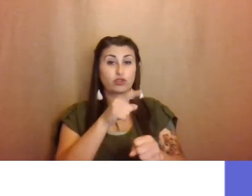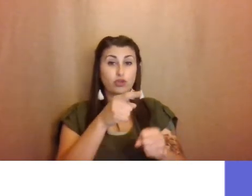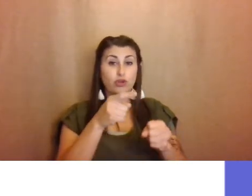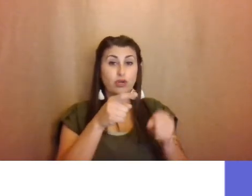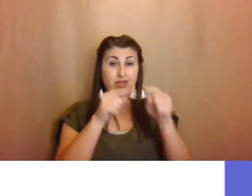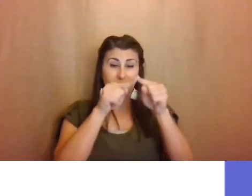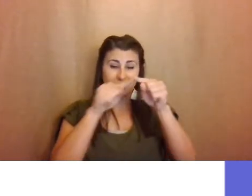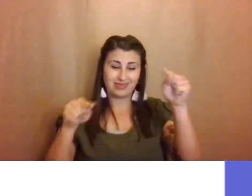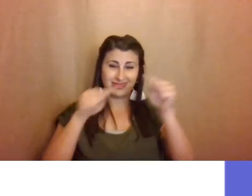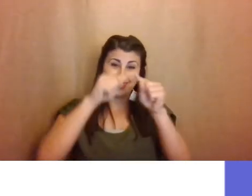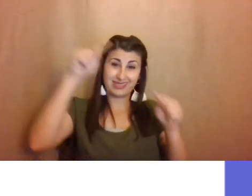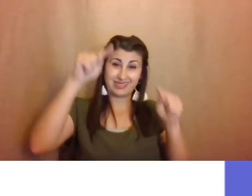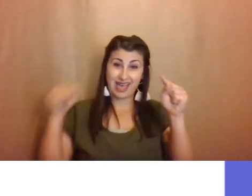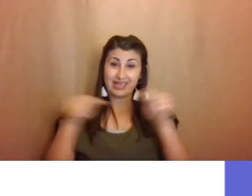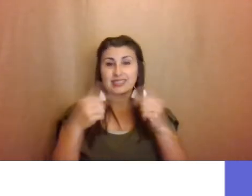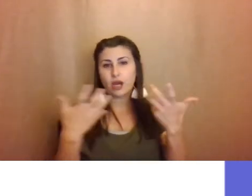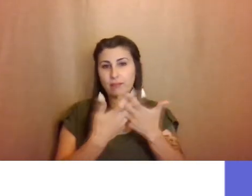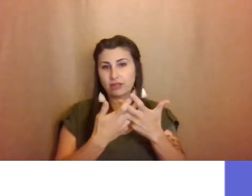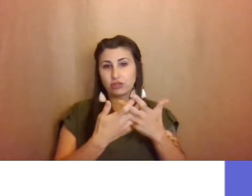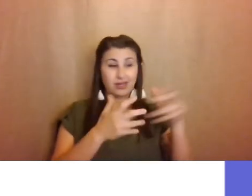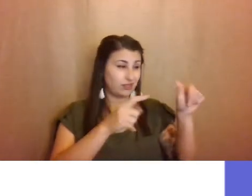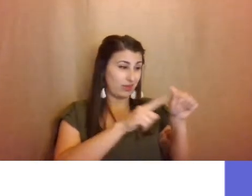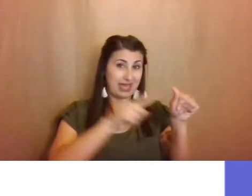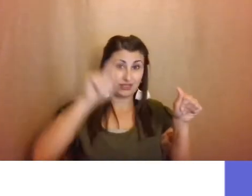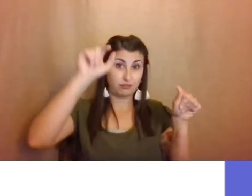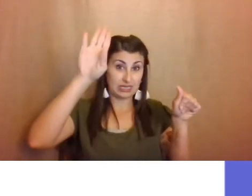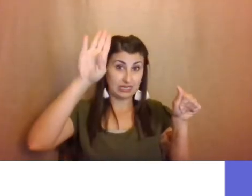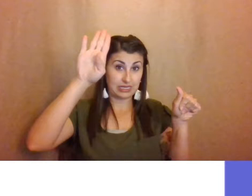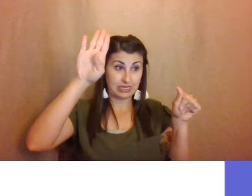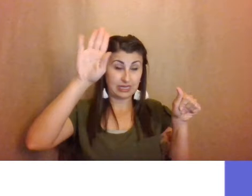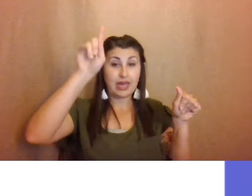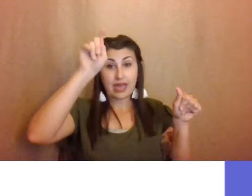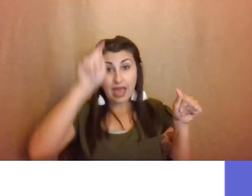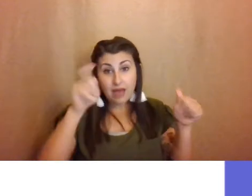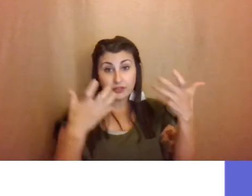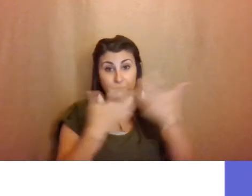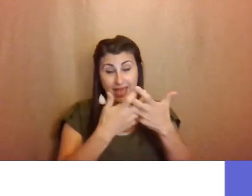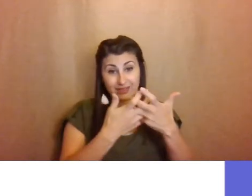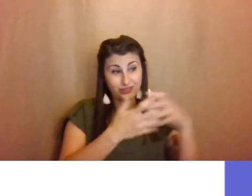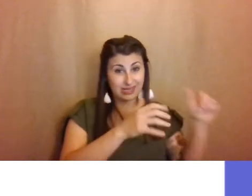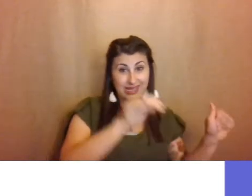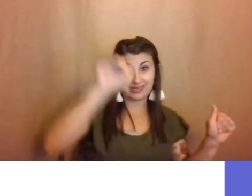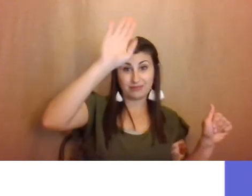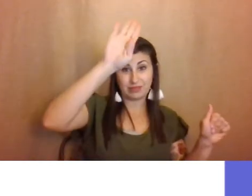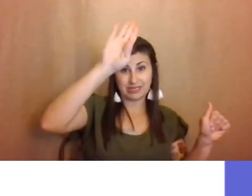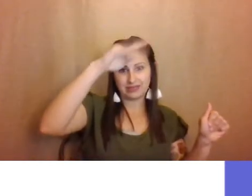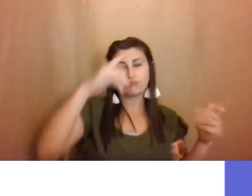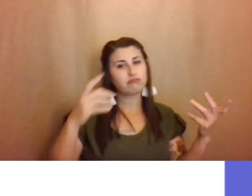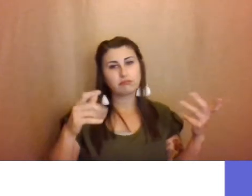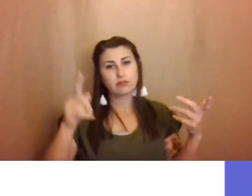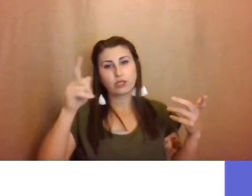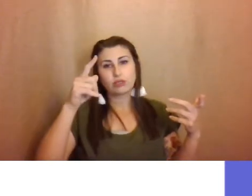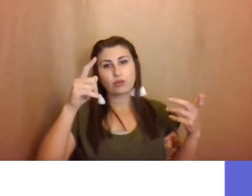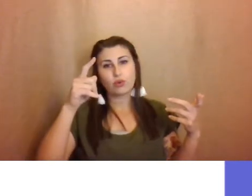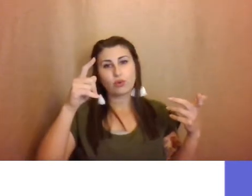the corresponding sides match. So B prime and A prime do not correspond to the side length